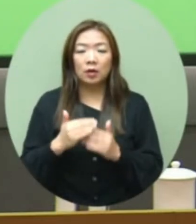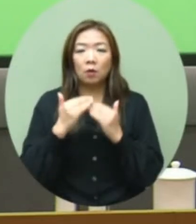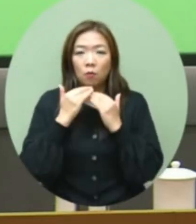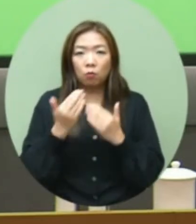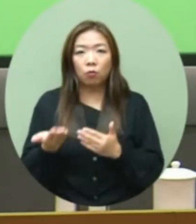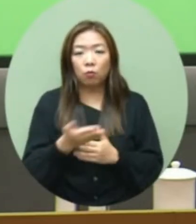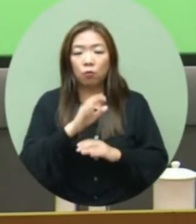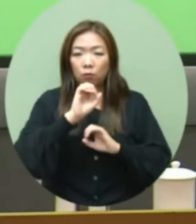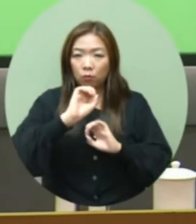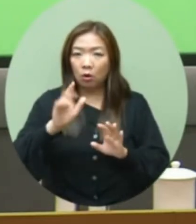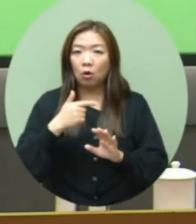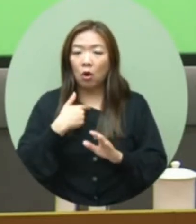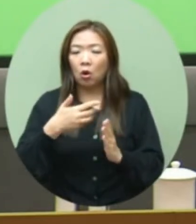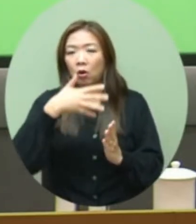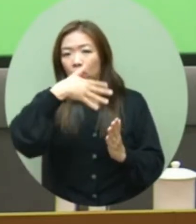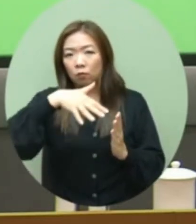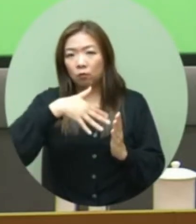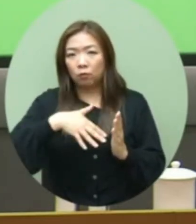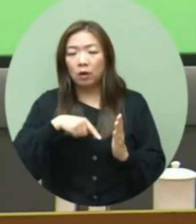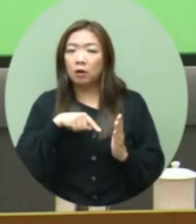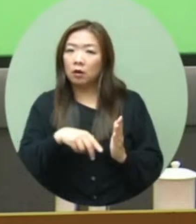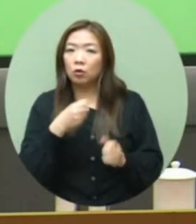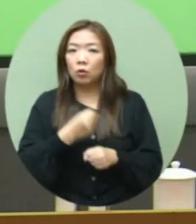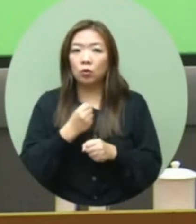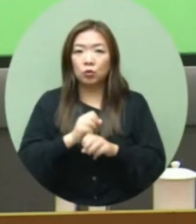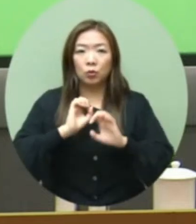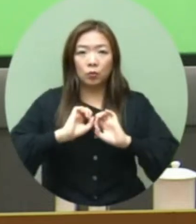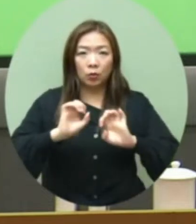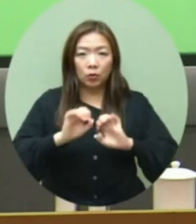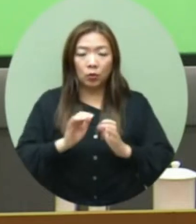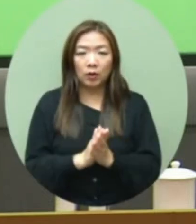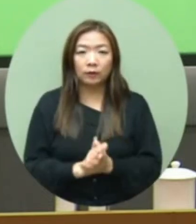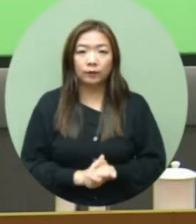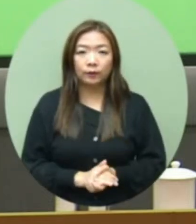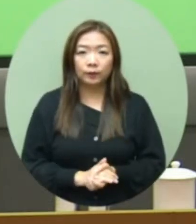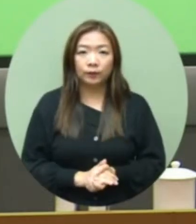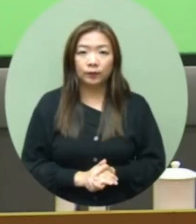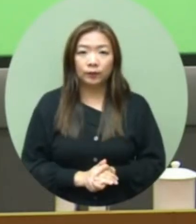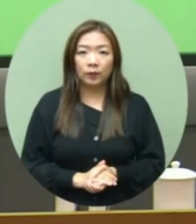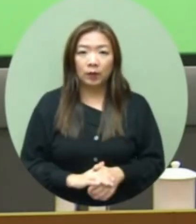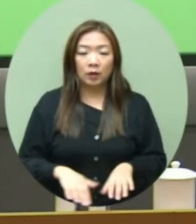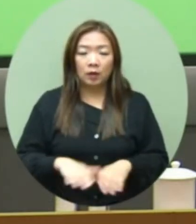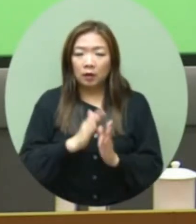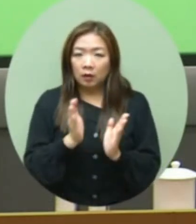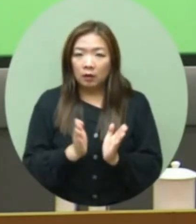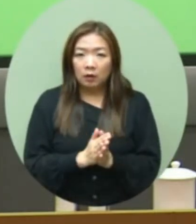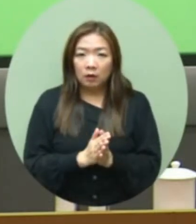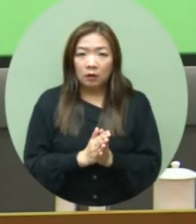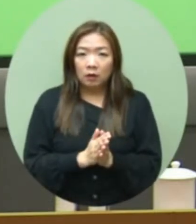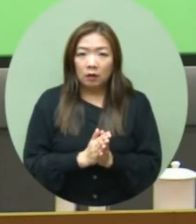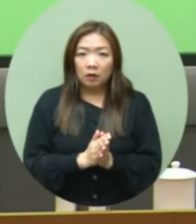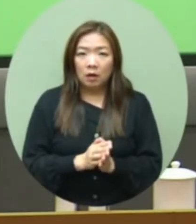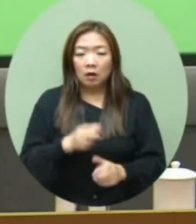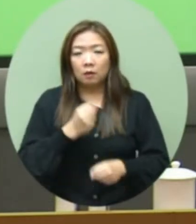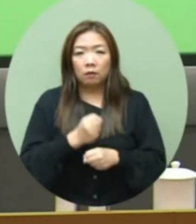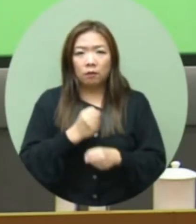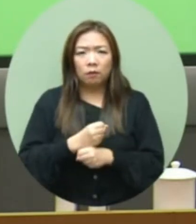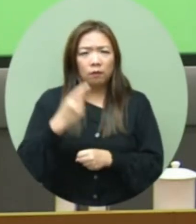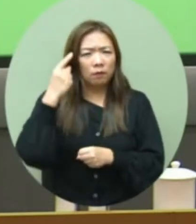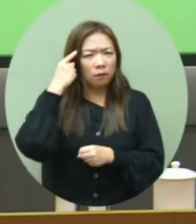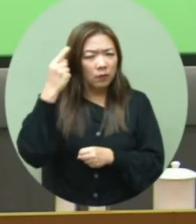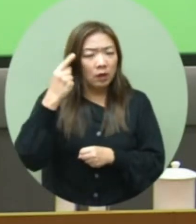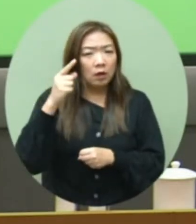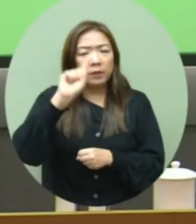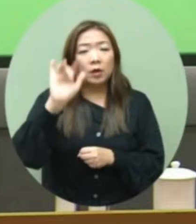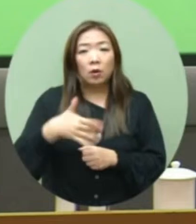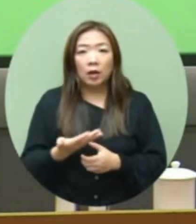portfolio. First of all, I would like to tell you about